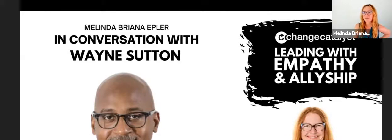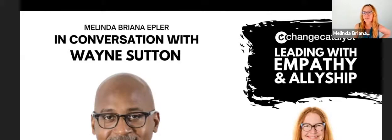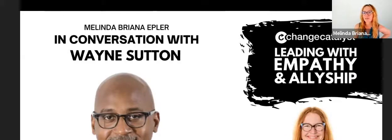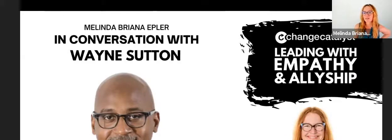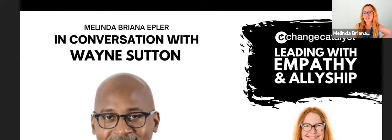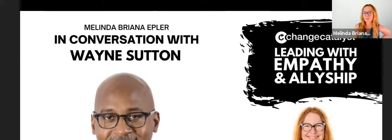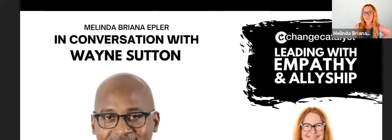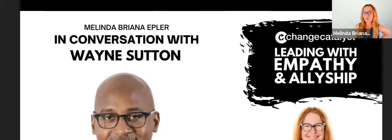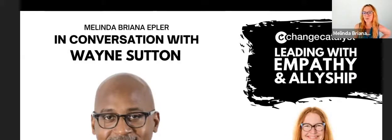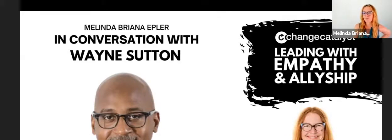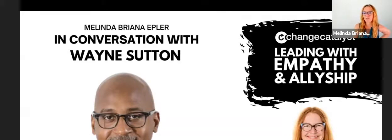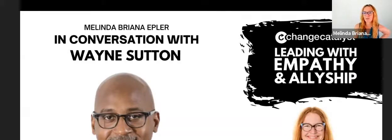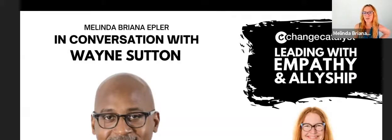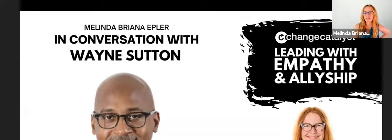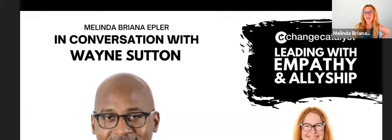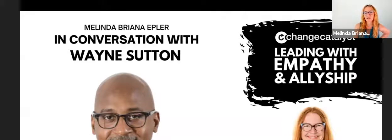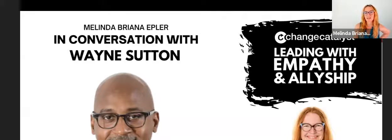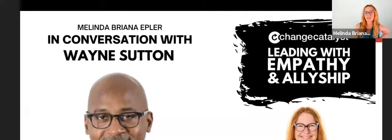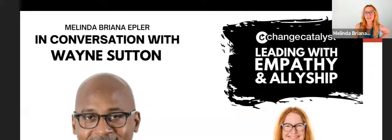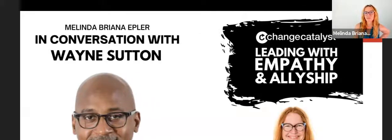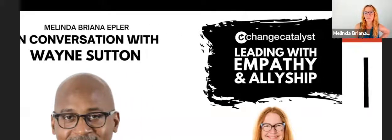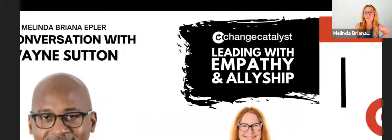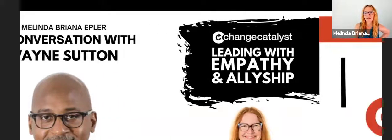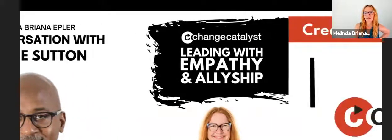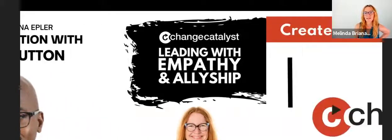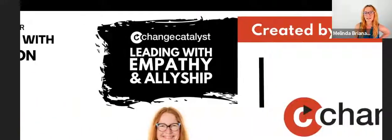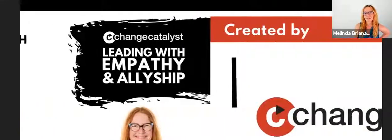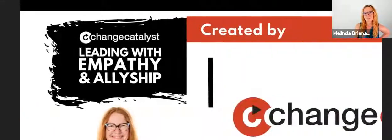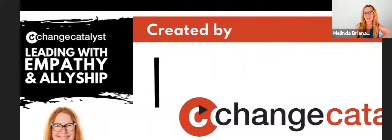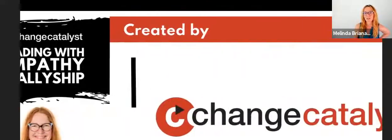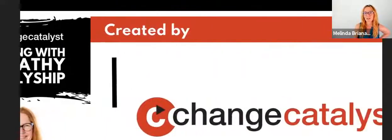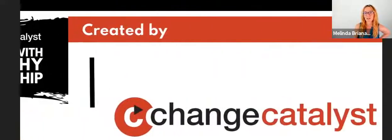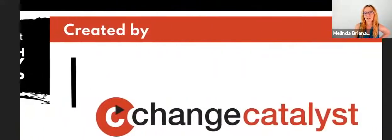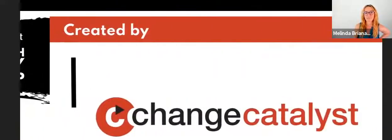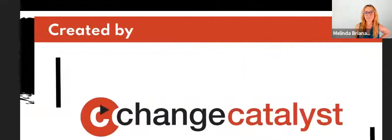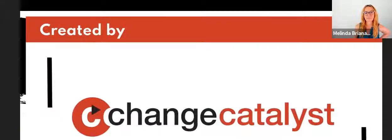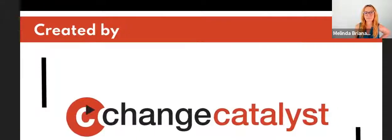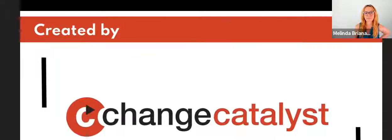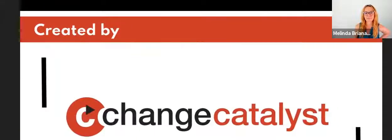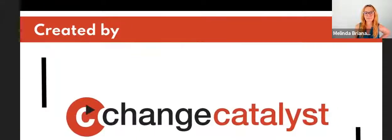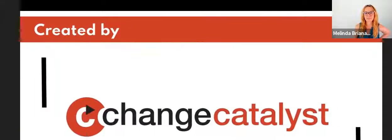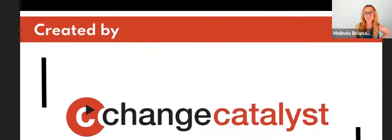with Empathy and Allyship logo over a black paint splash.